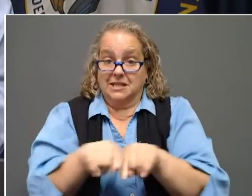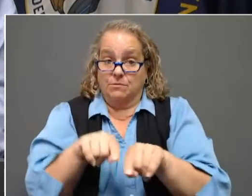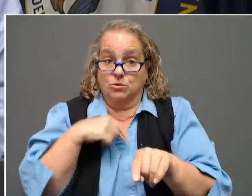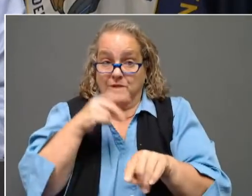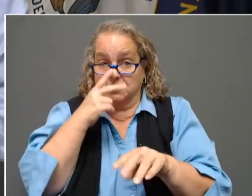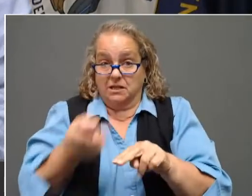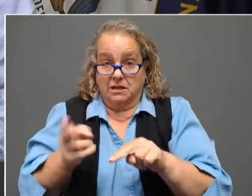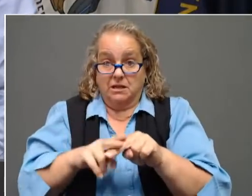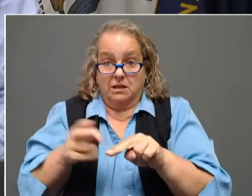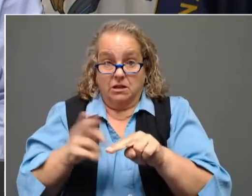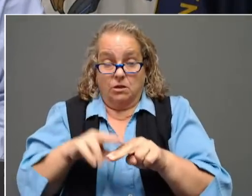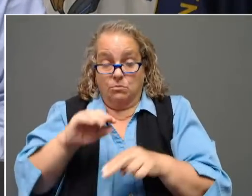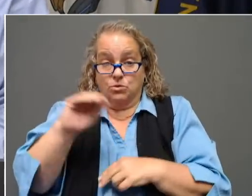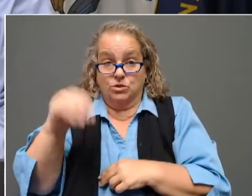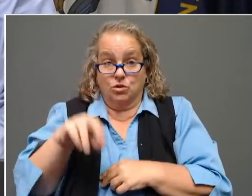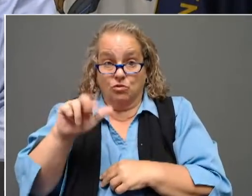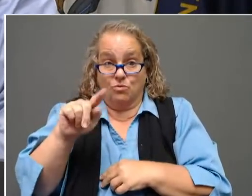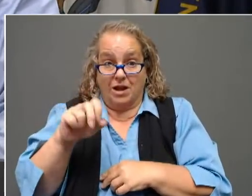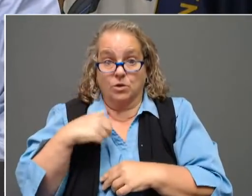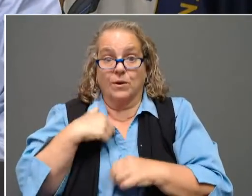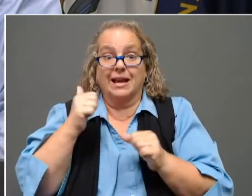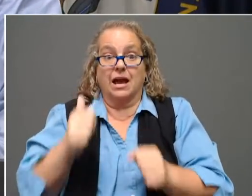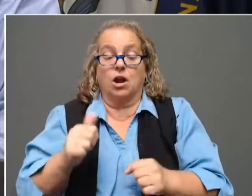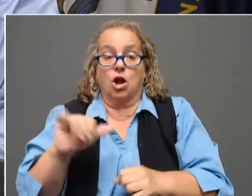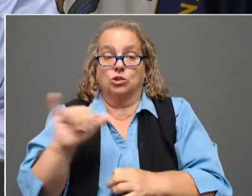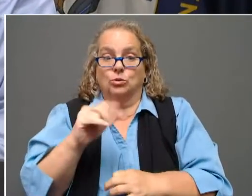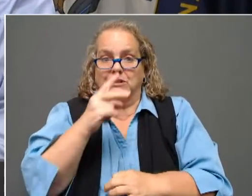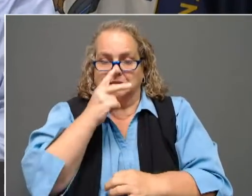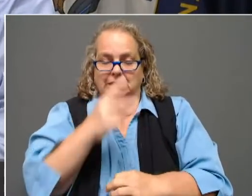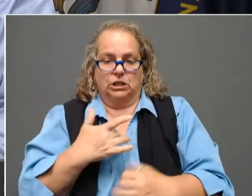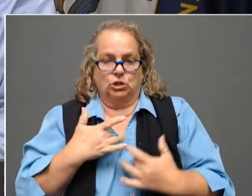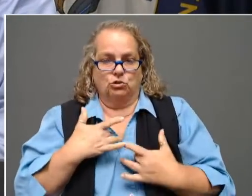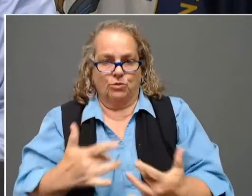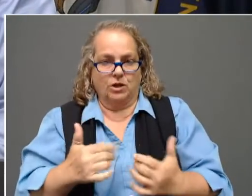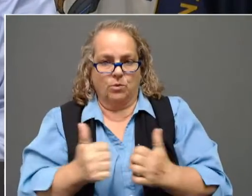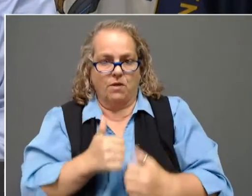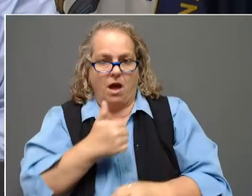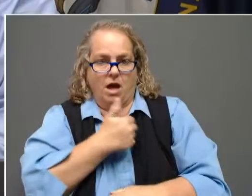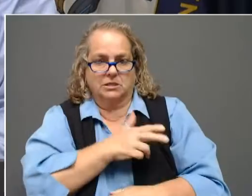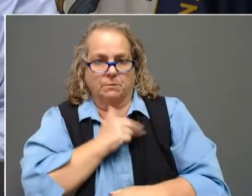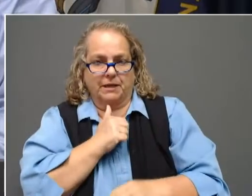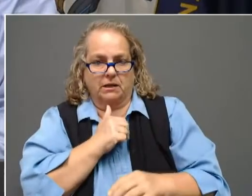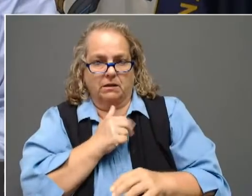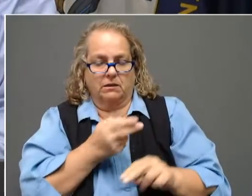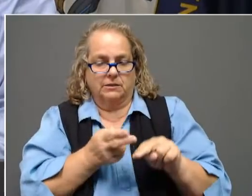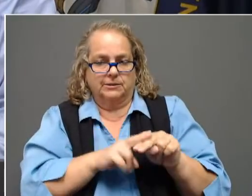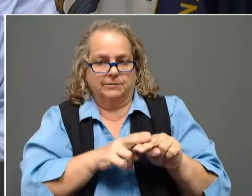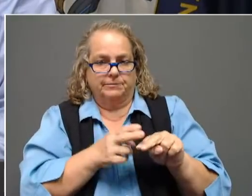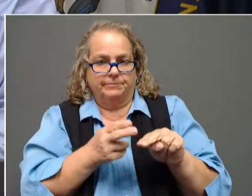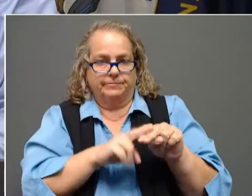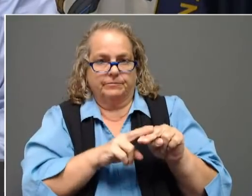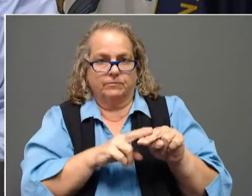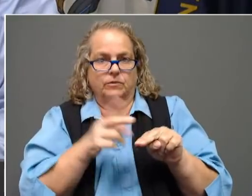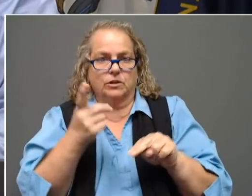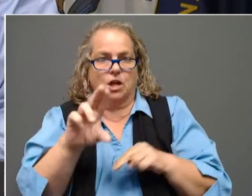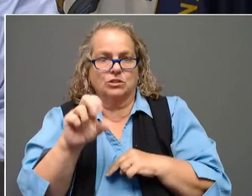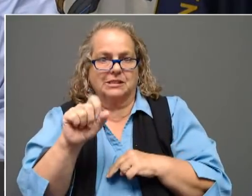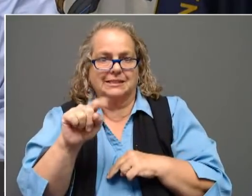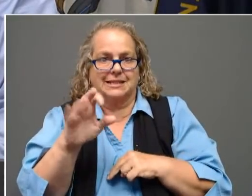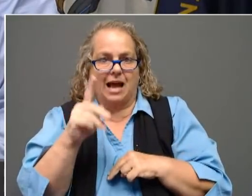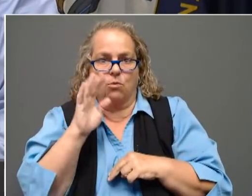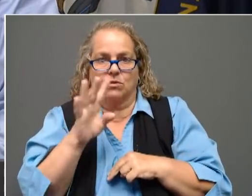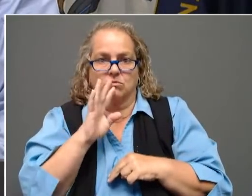we can absolutely see a trend in hospitalizations. I think that's Dr. Stack will talk about this later, nearly